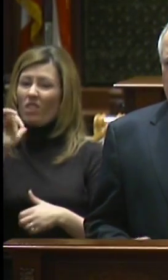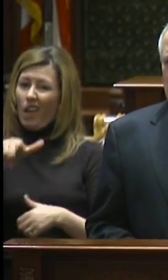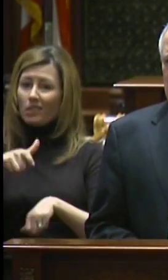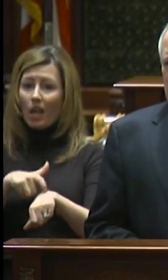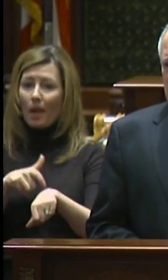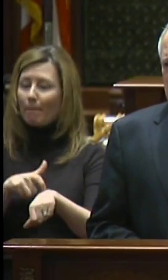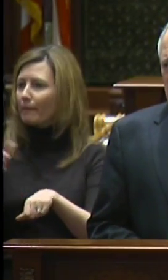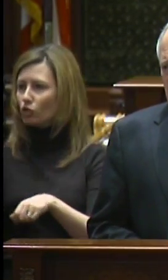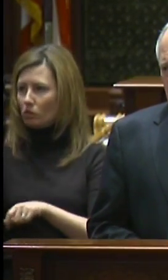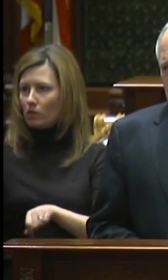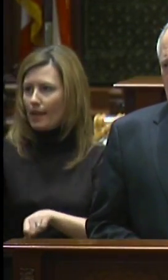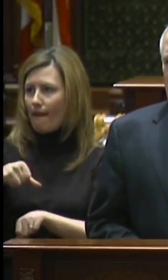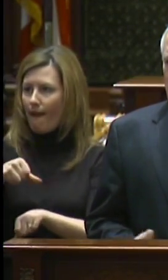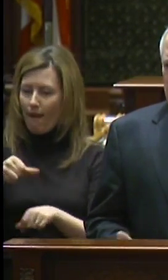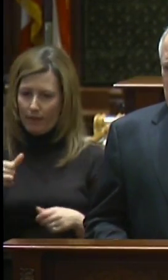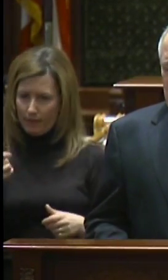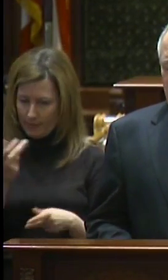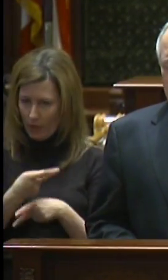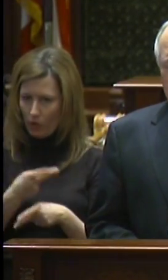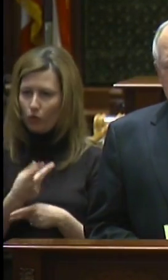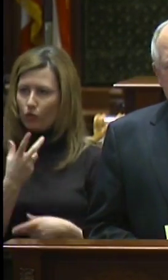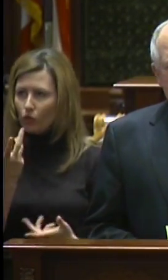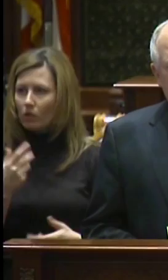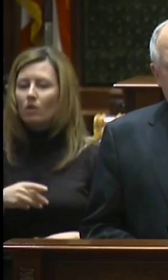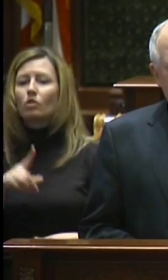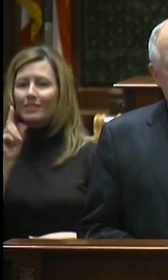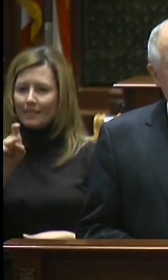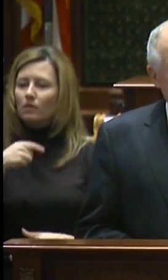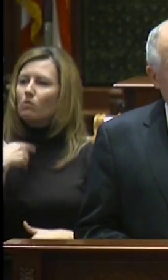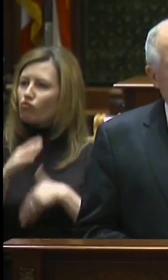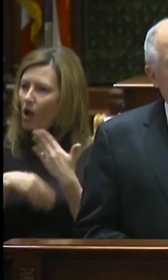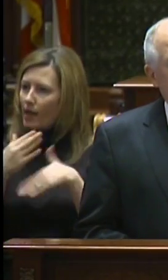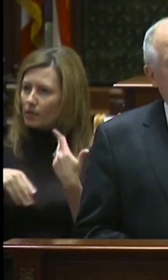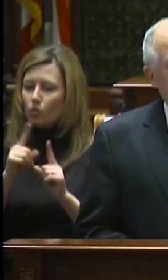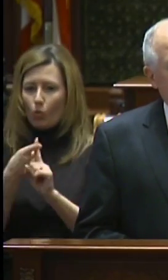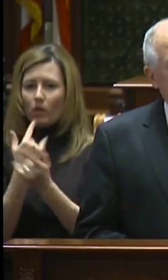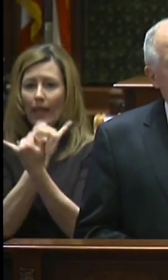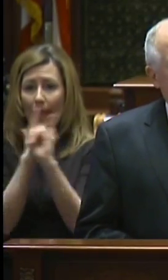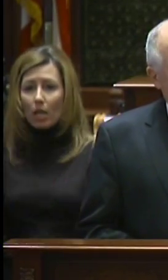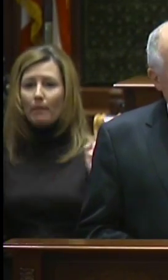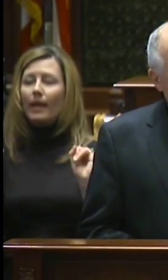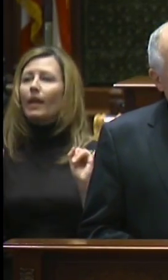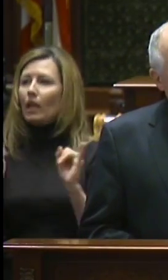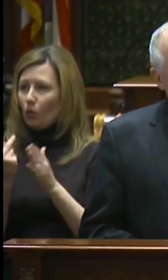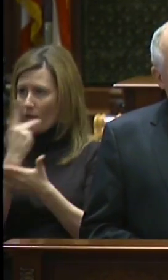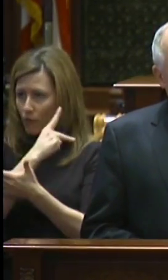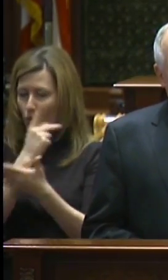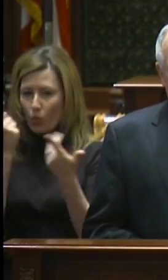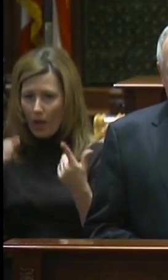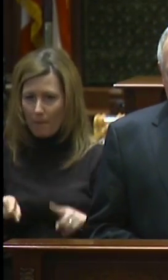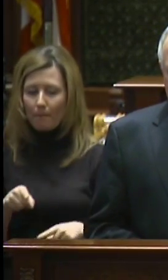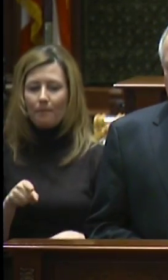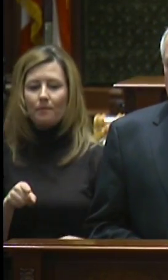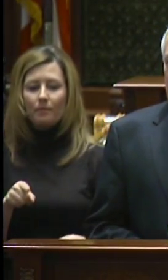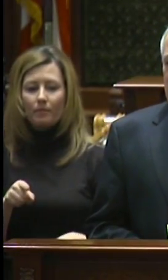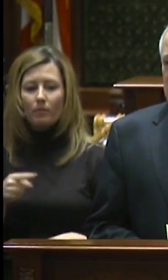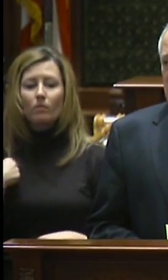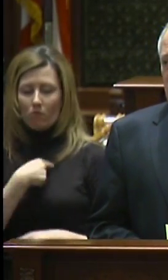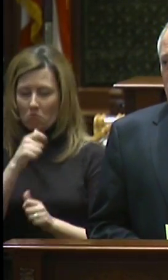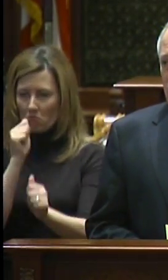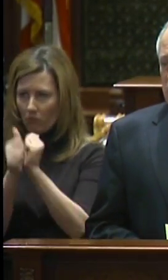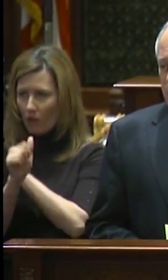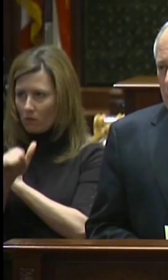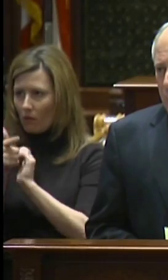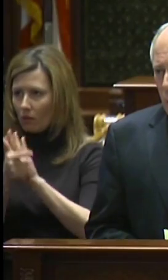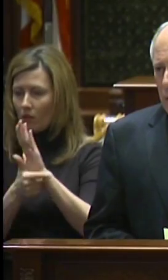insurance company denies care. Well, we should have a process where there's an independent review of that, and we were able to pass